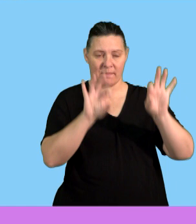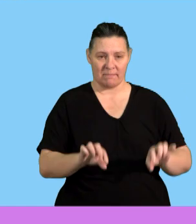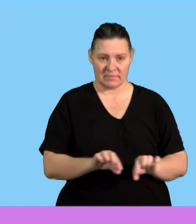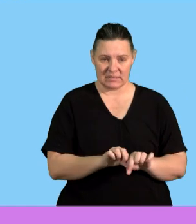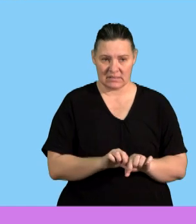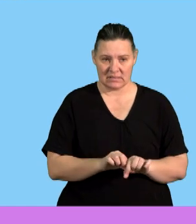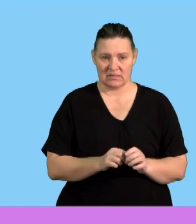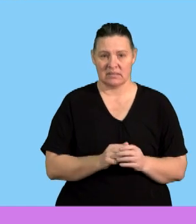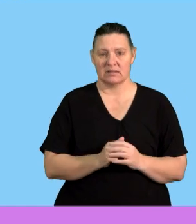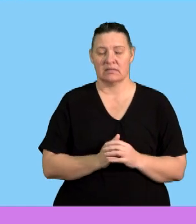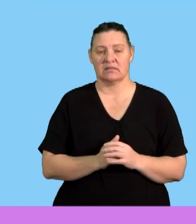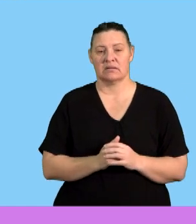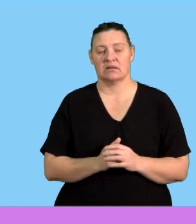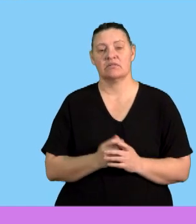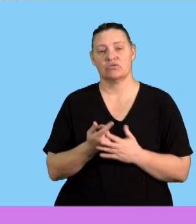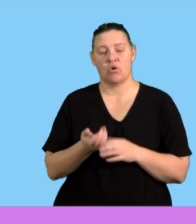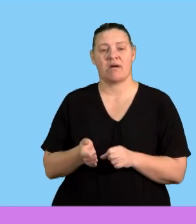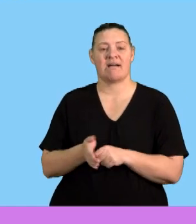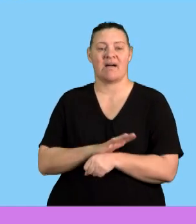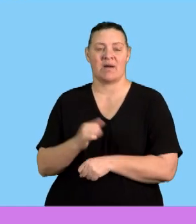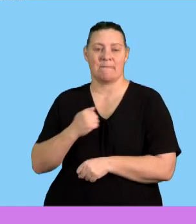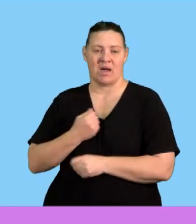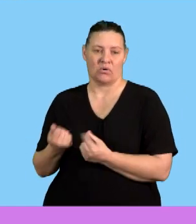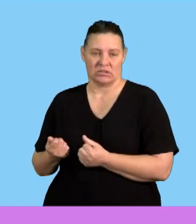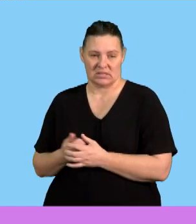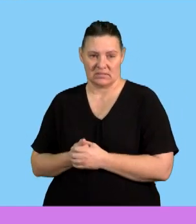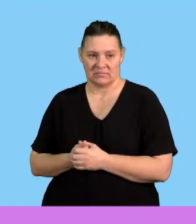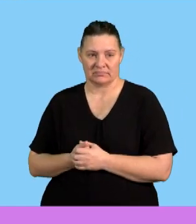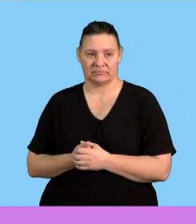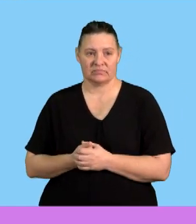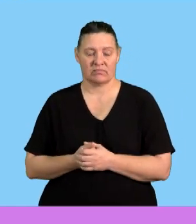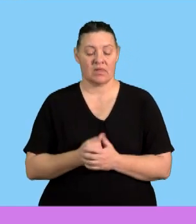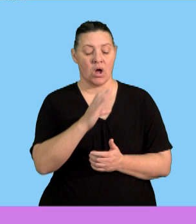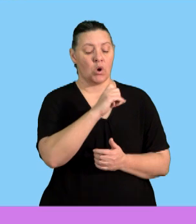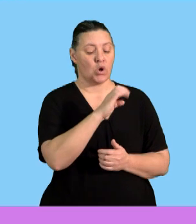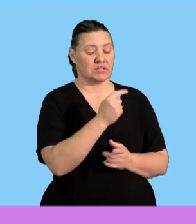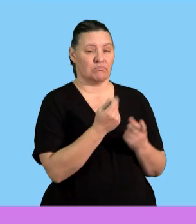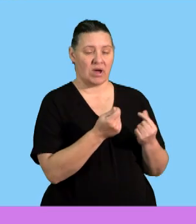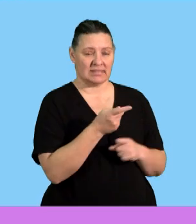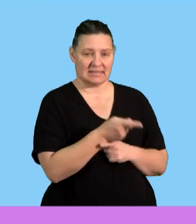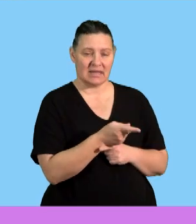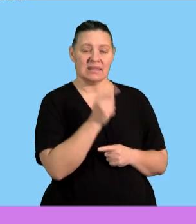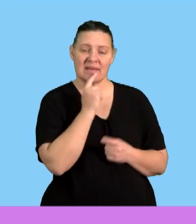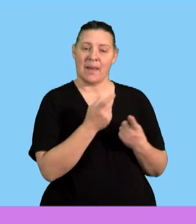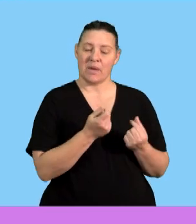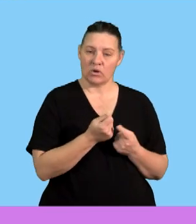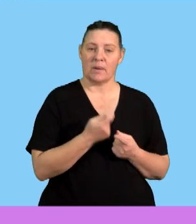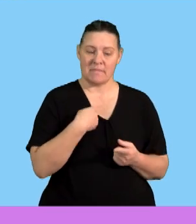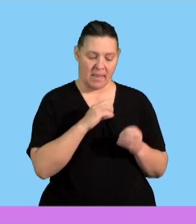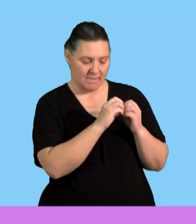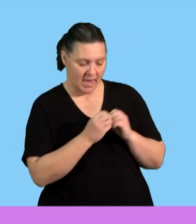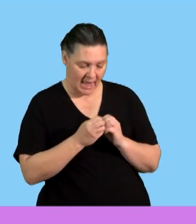frames, sorry for that, to cover my cost. Cost price. This is the amount